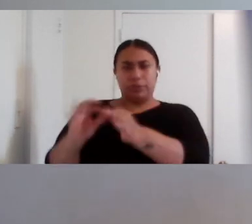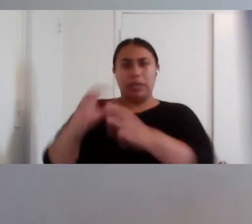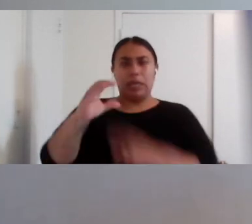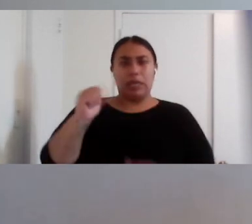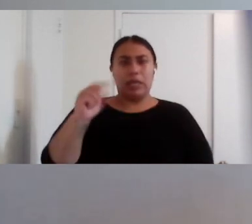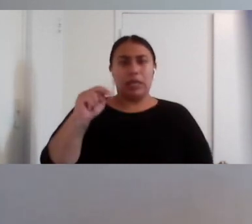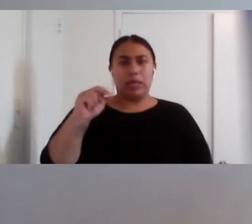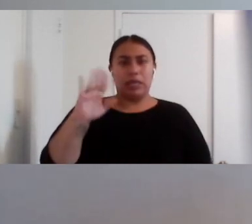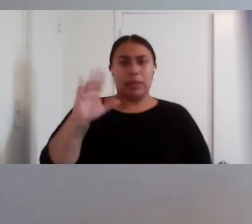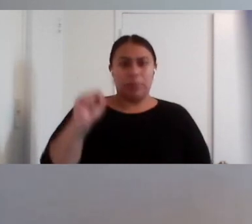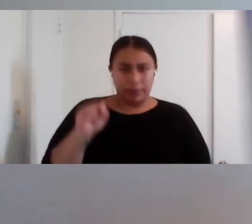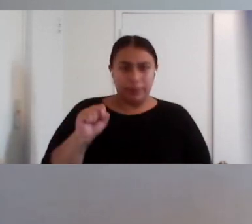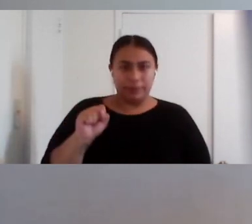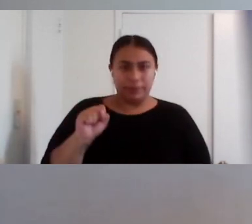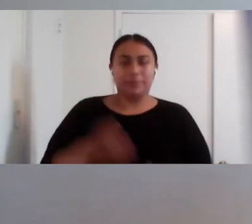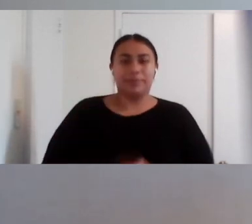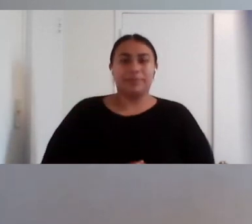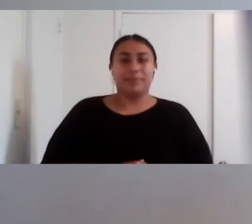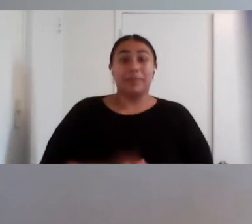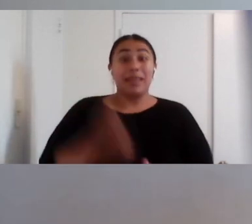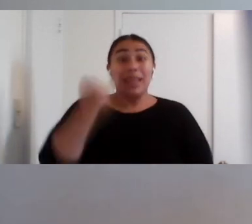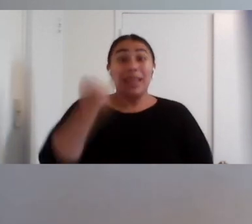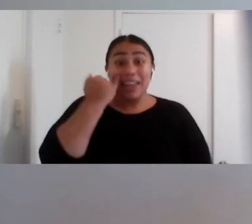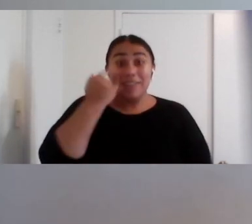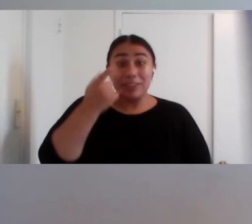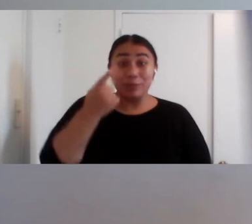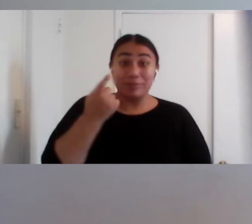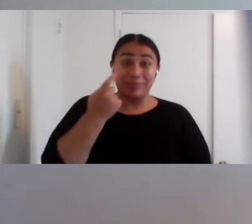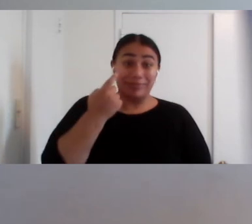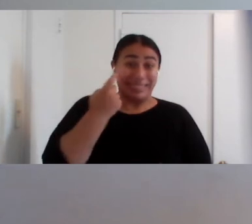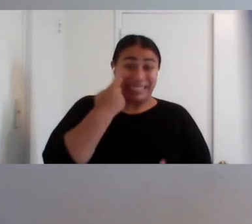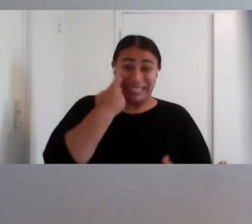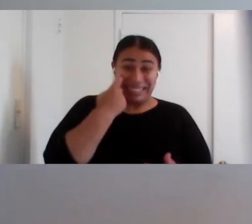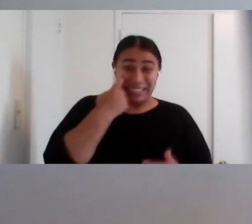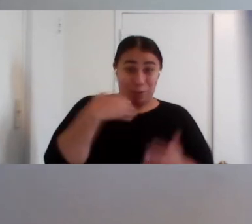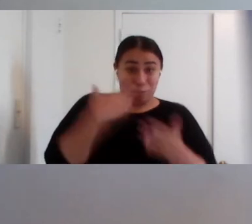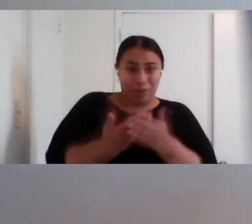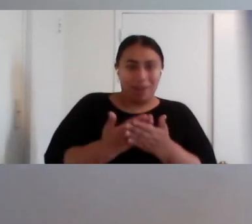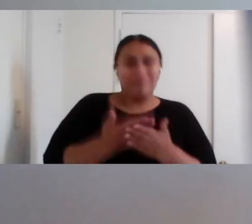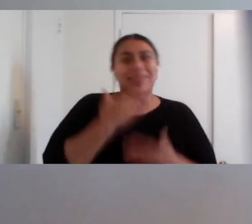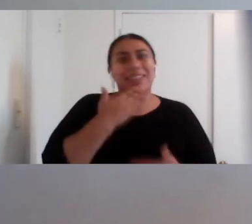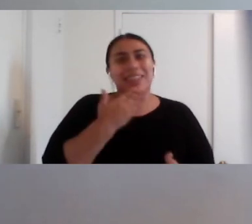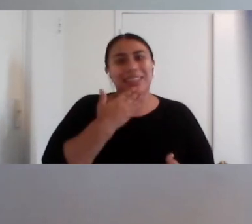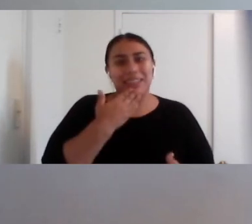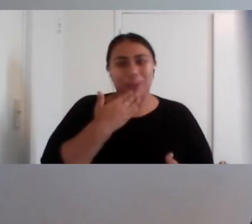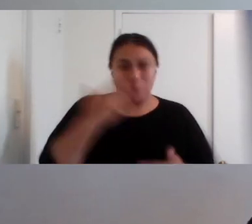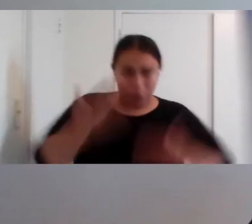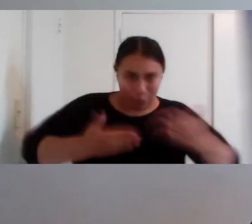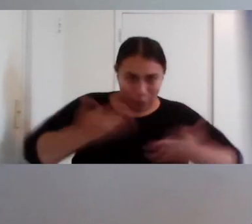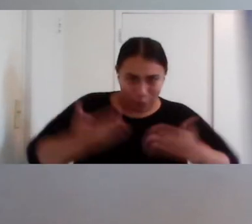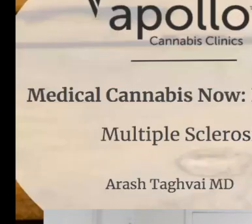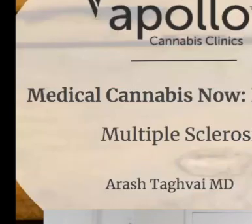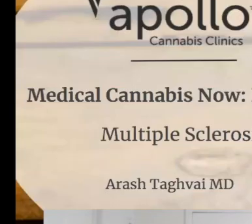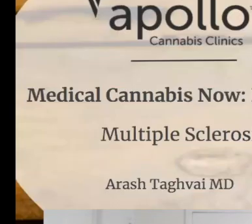follower, thank you for your continued support. I'm going to get right into it, guys. This is a very complex subject. Let me just share my